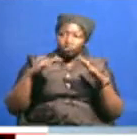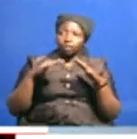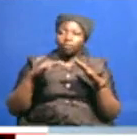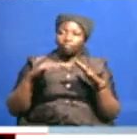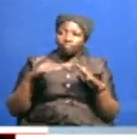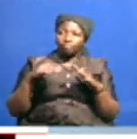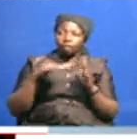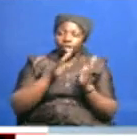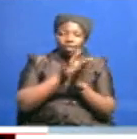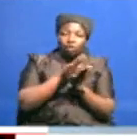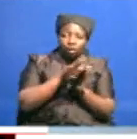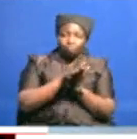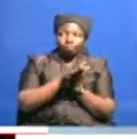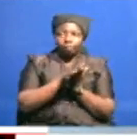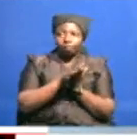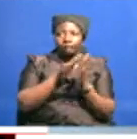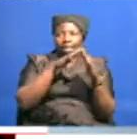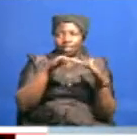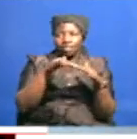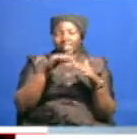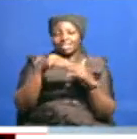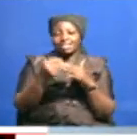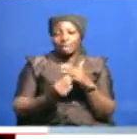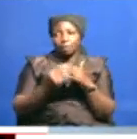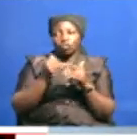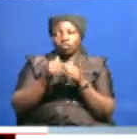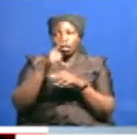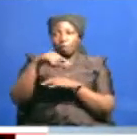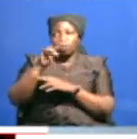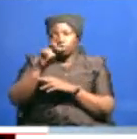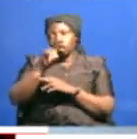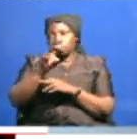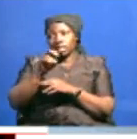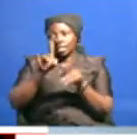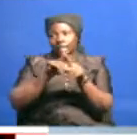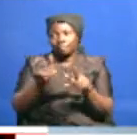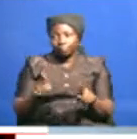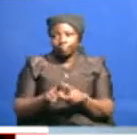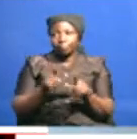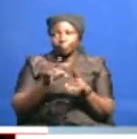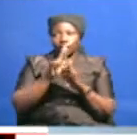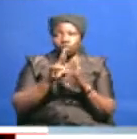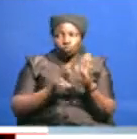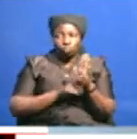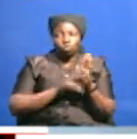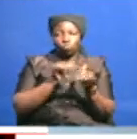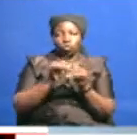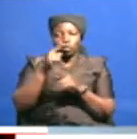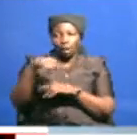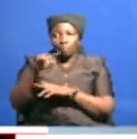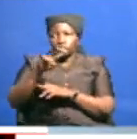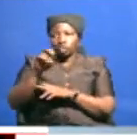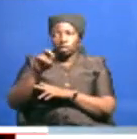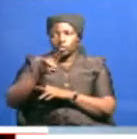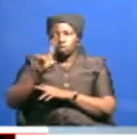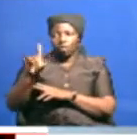Warehouse Receipt System Act that was passed in 2020 and the regulations around it that were passed in 2021.